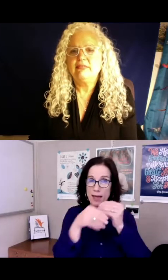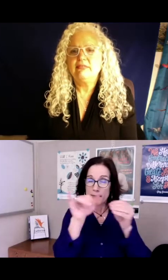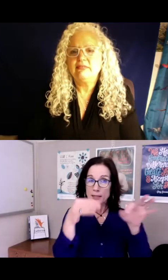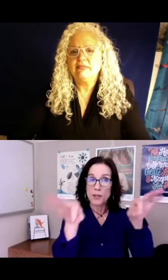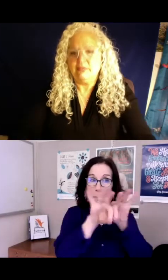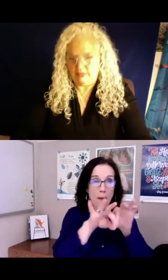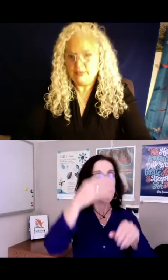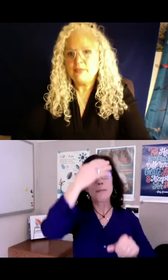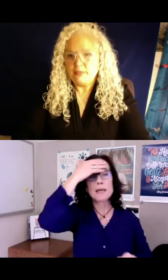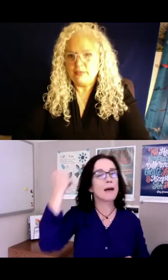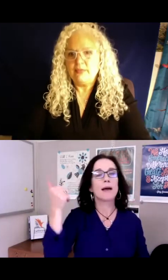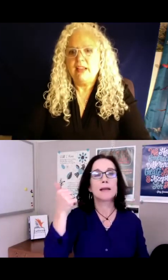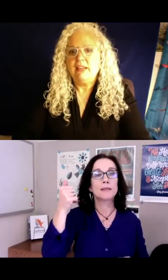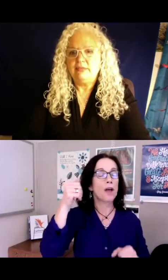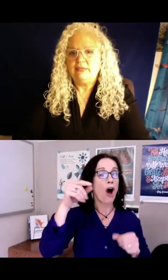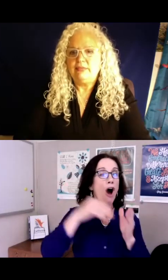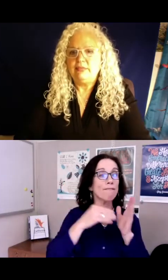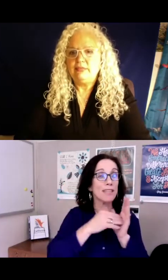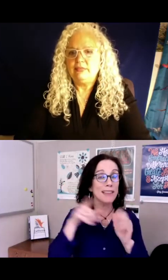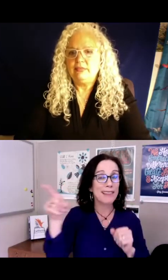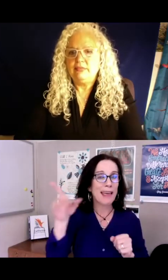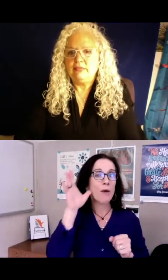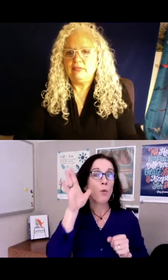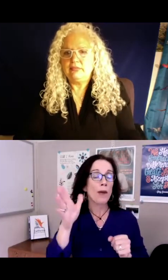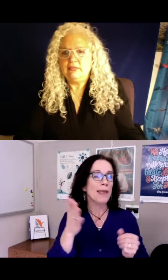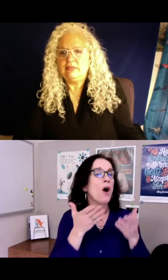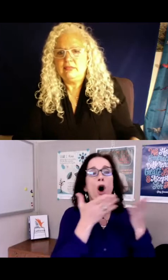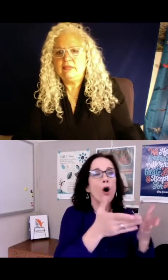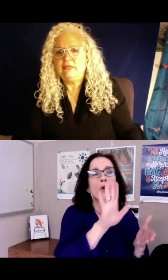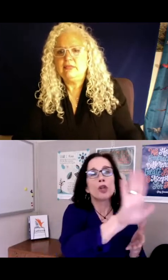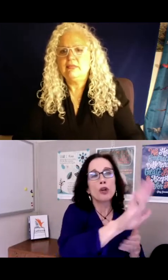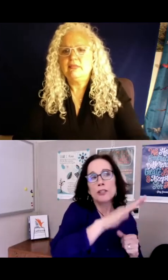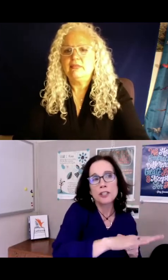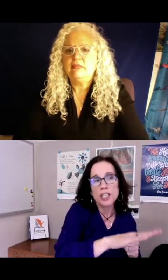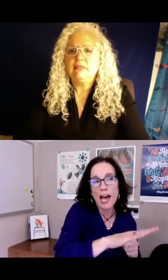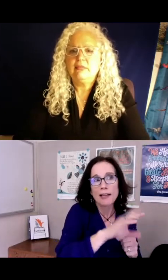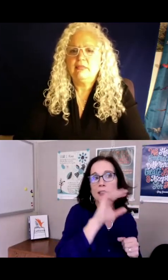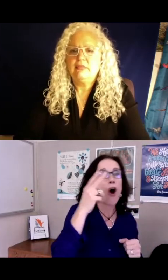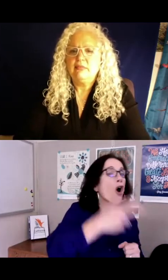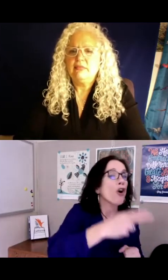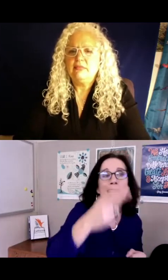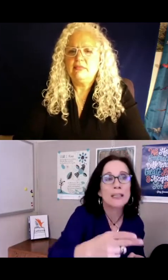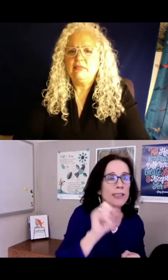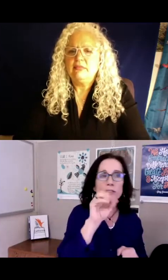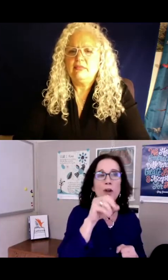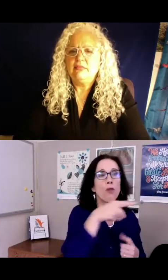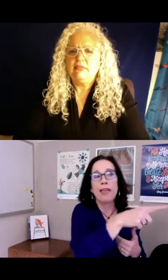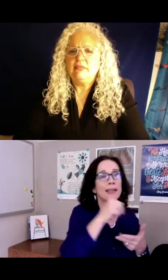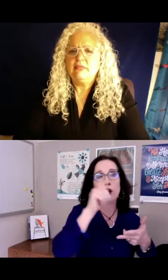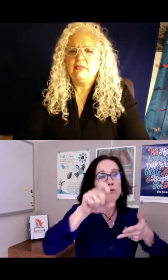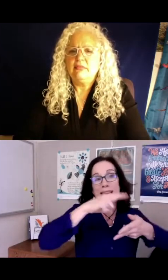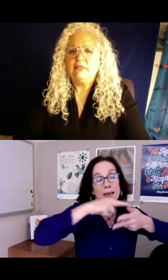And the reason that I want to add that the reason that that is important is because often they will offer your